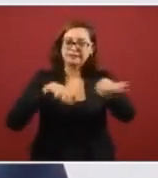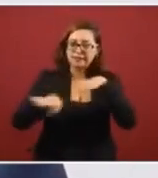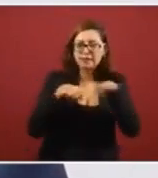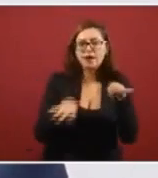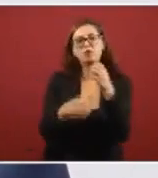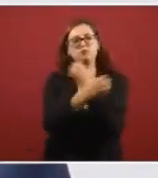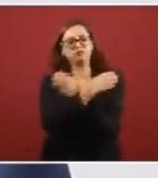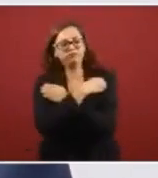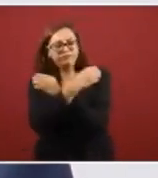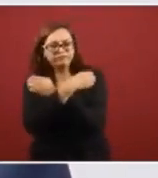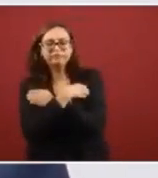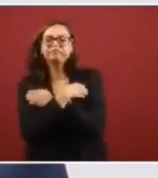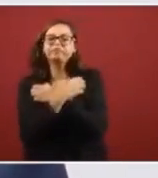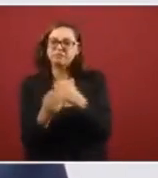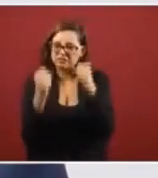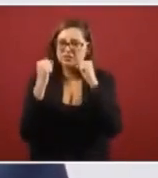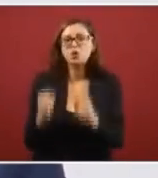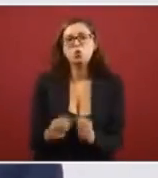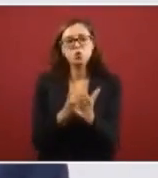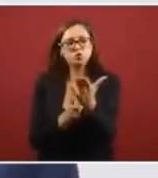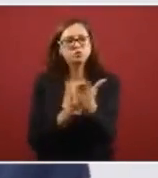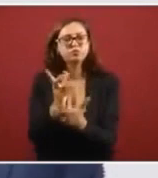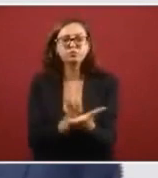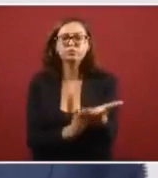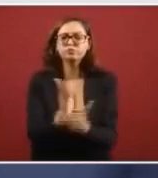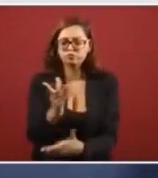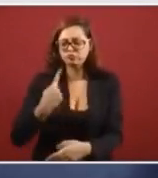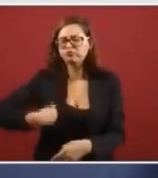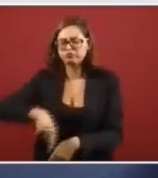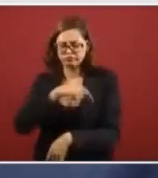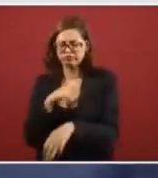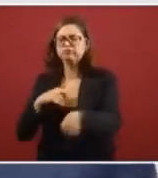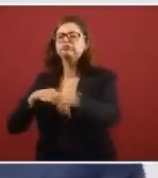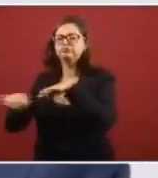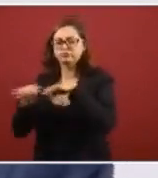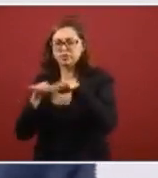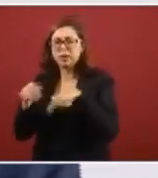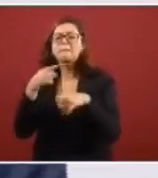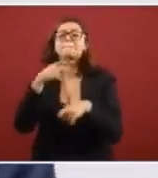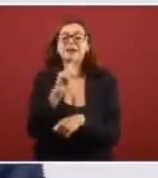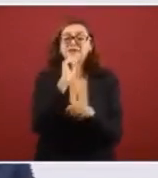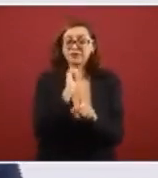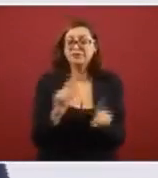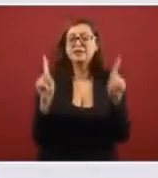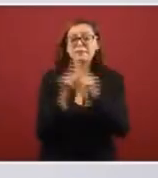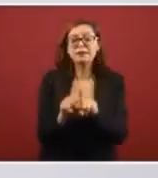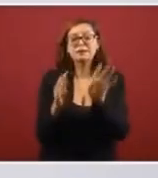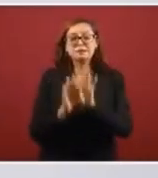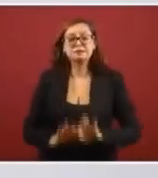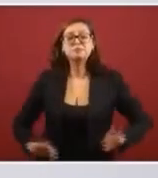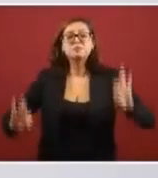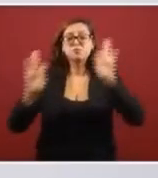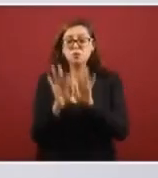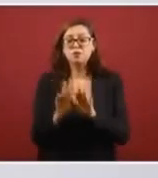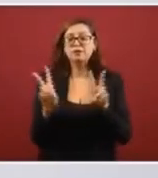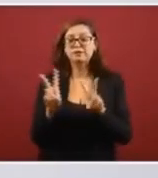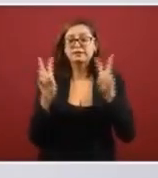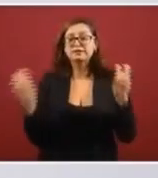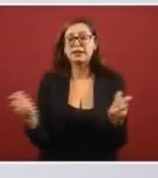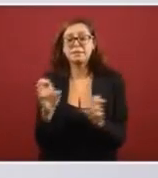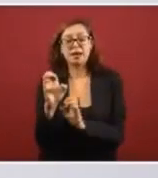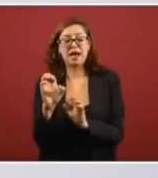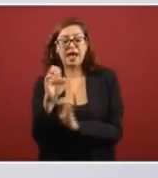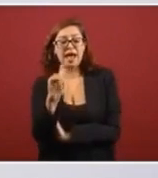and in all of this were actions and we're also being occupied with the